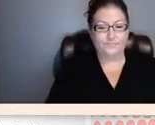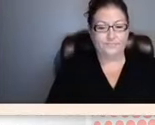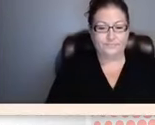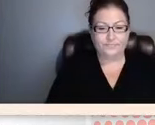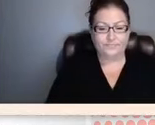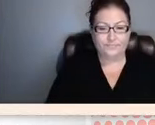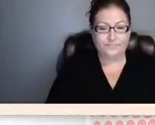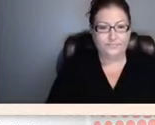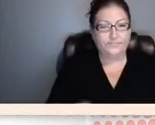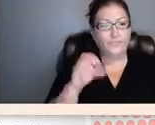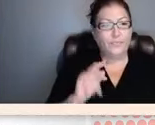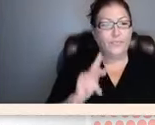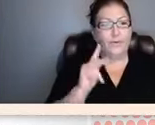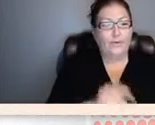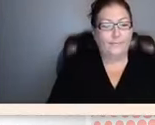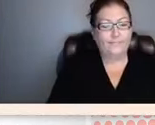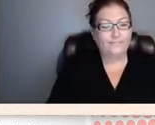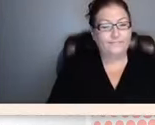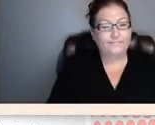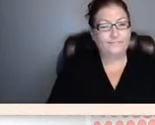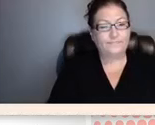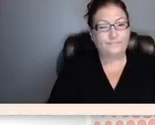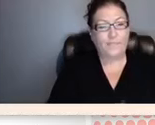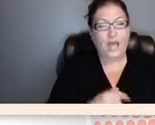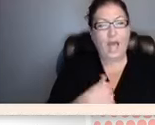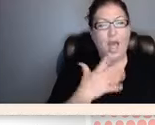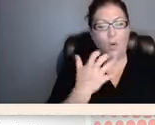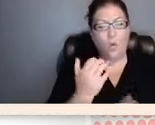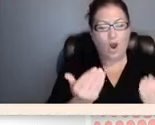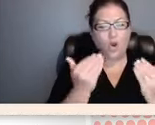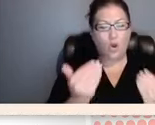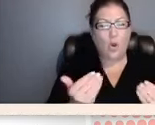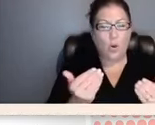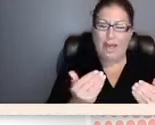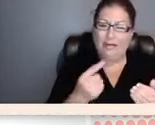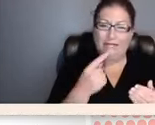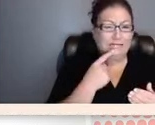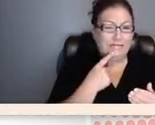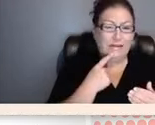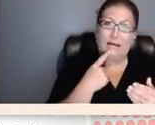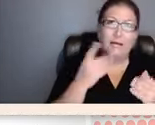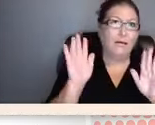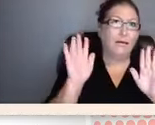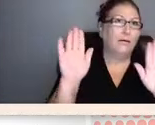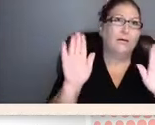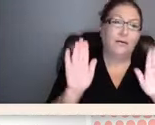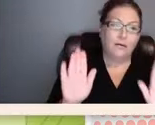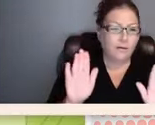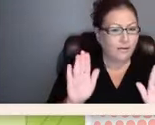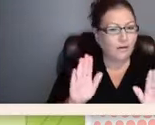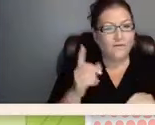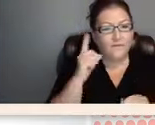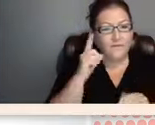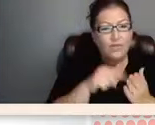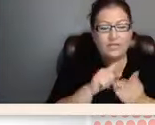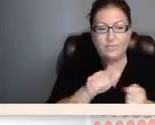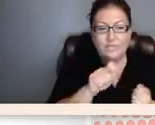Okay. All right. I just want to go ahead and sing the praises of this particular resource as